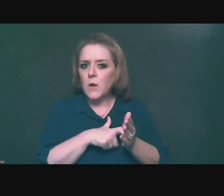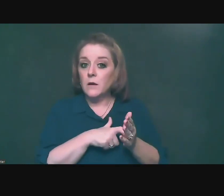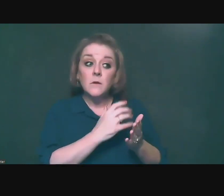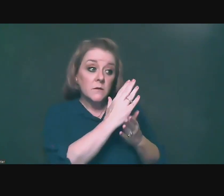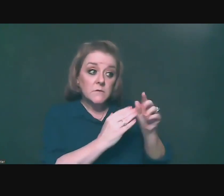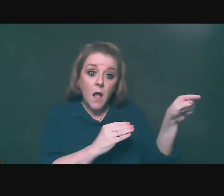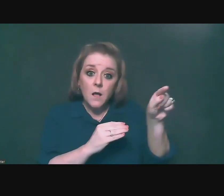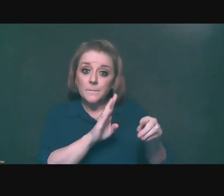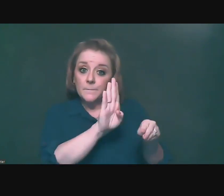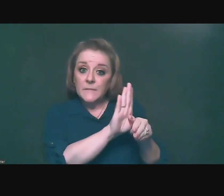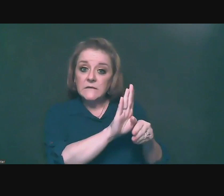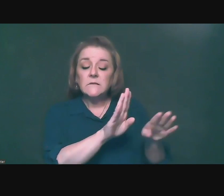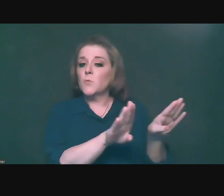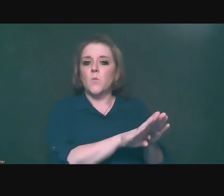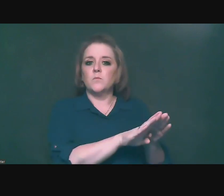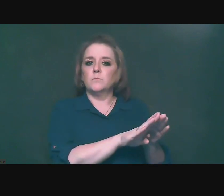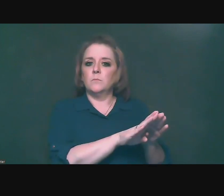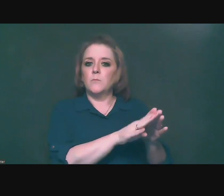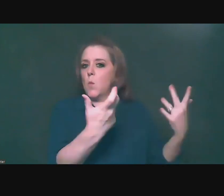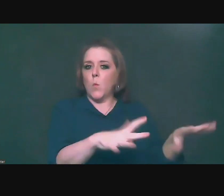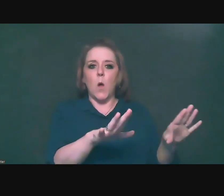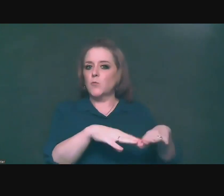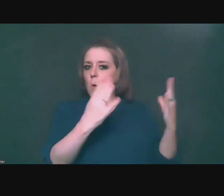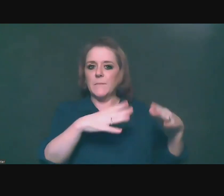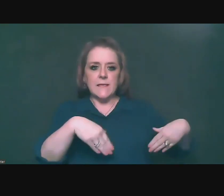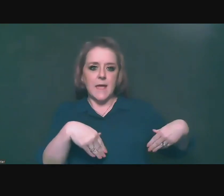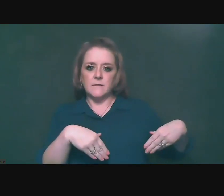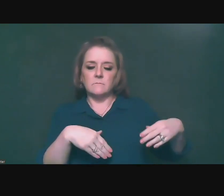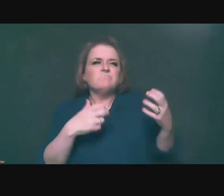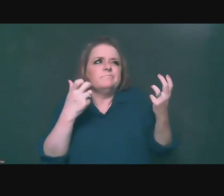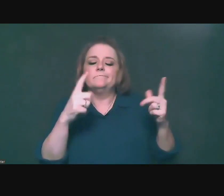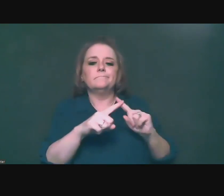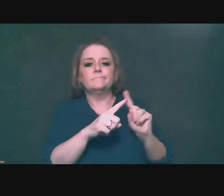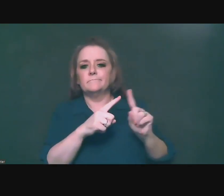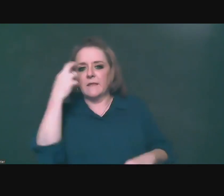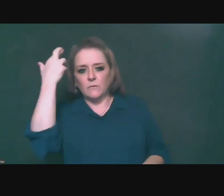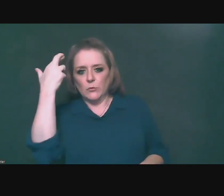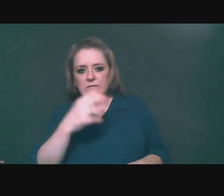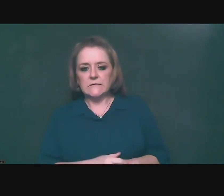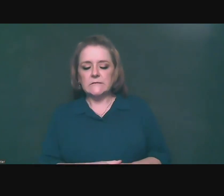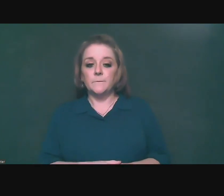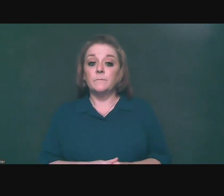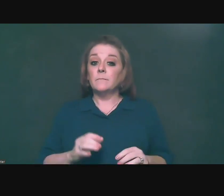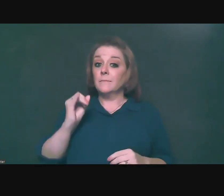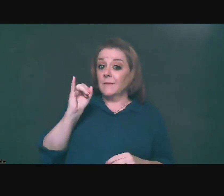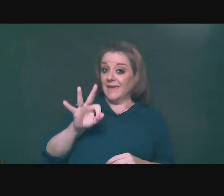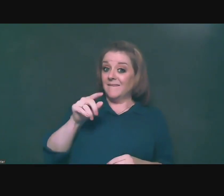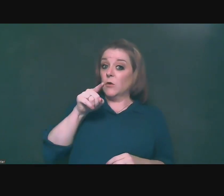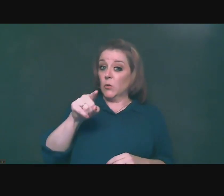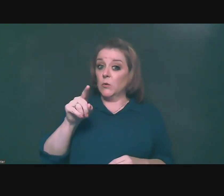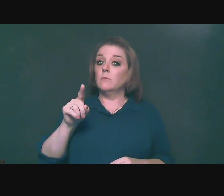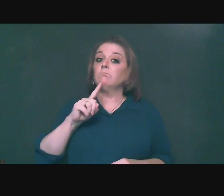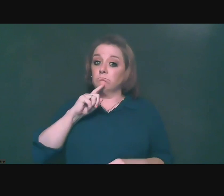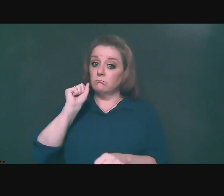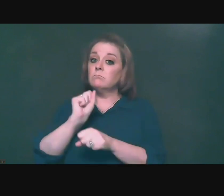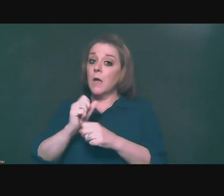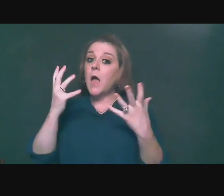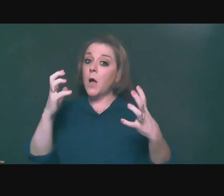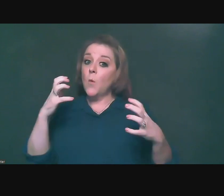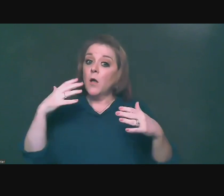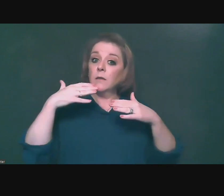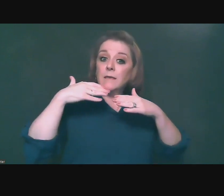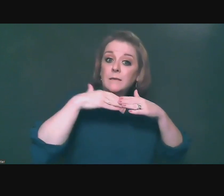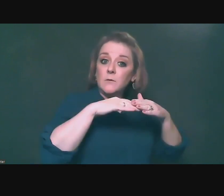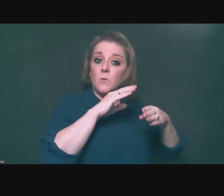They've chosen not to open for many reasons. But when you do go, just be aware